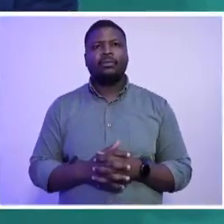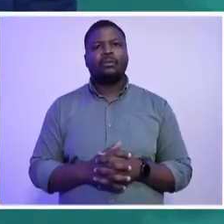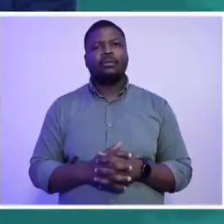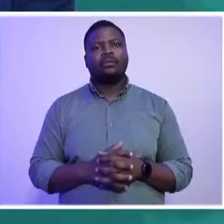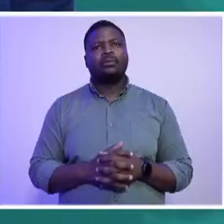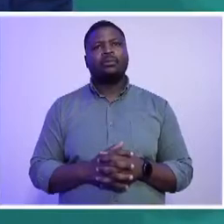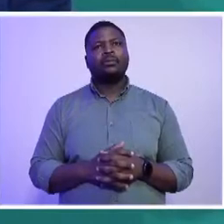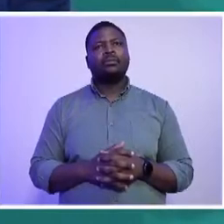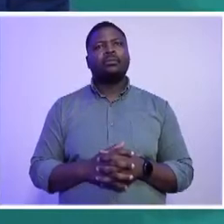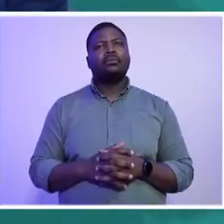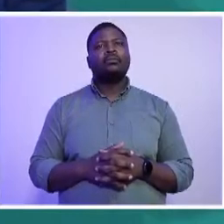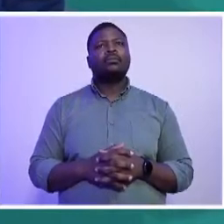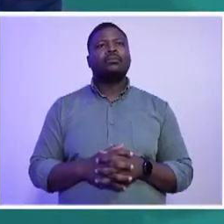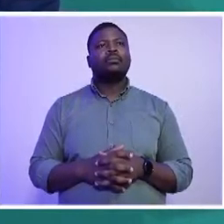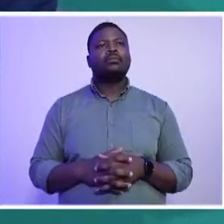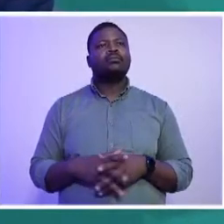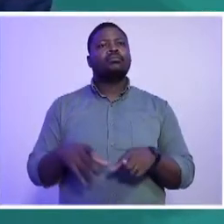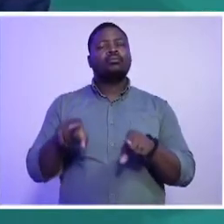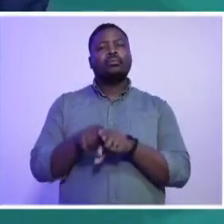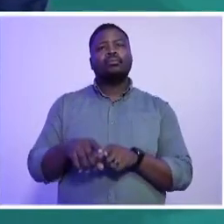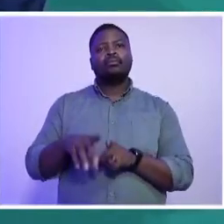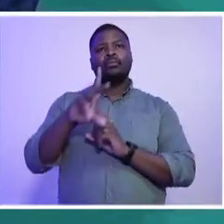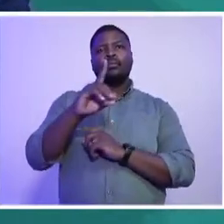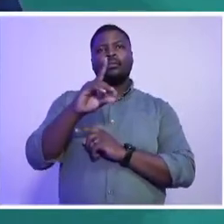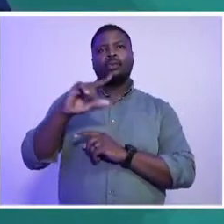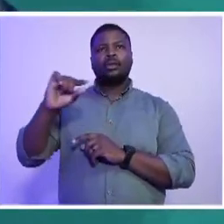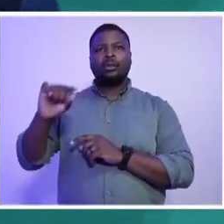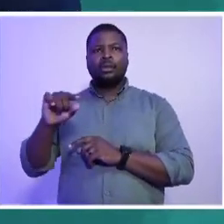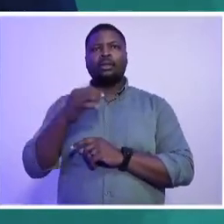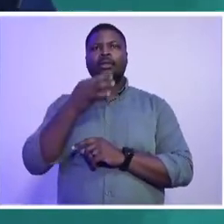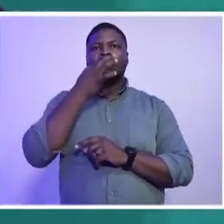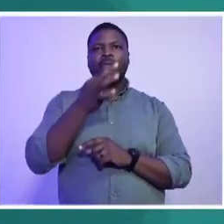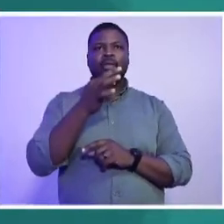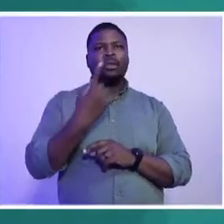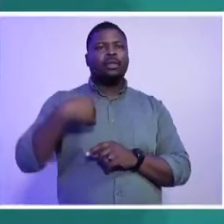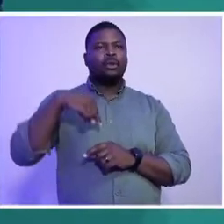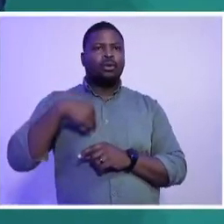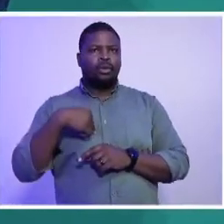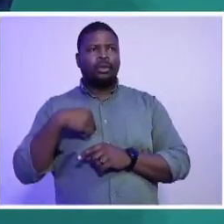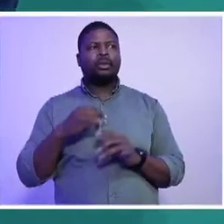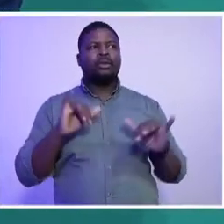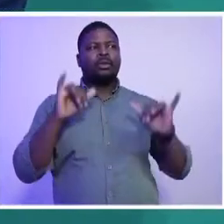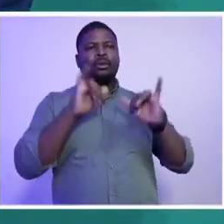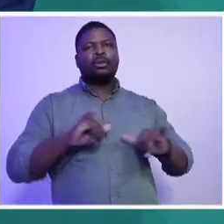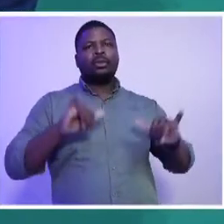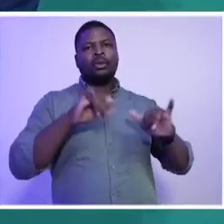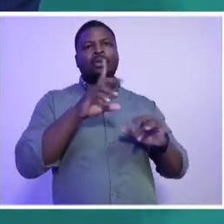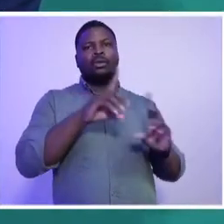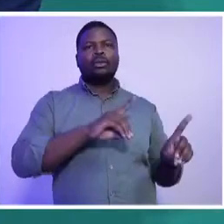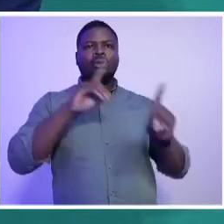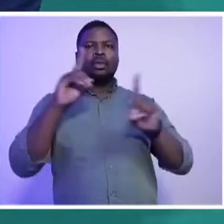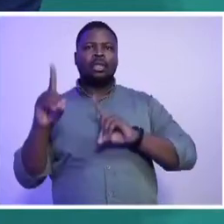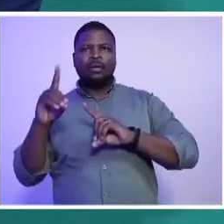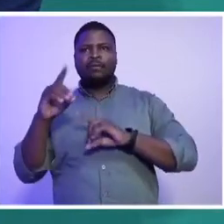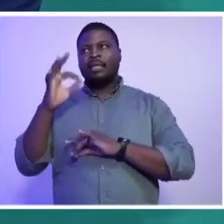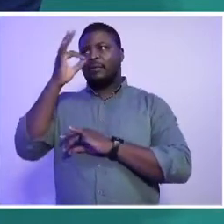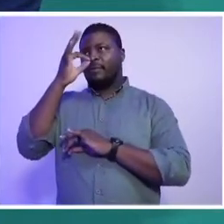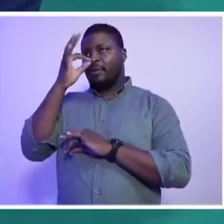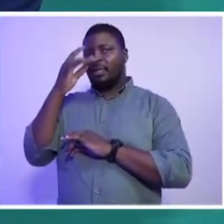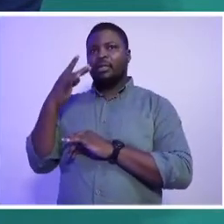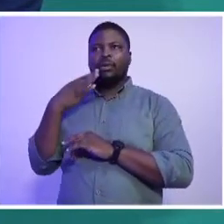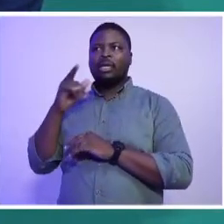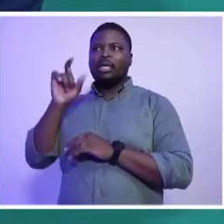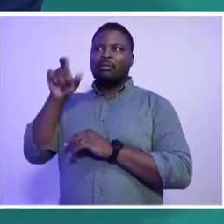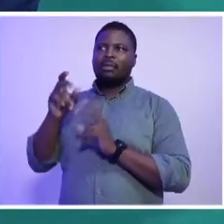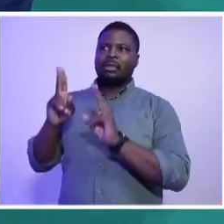As the DDG likes to say, let's not wait to deliver the flowers when a person has